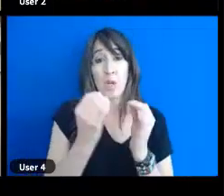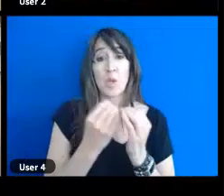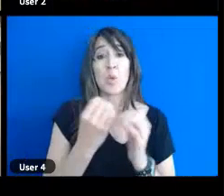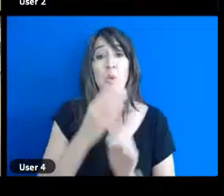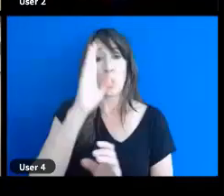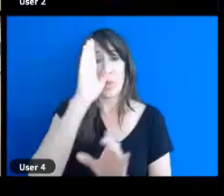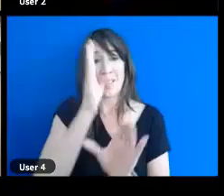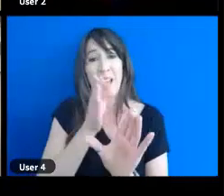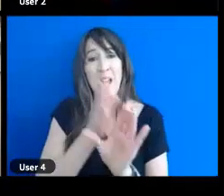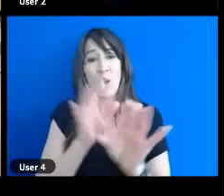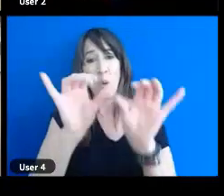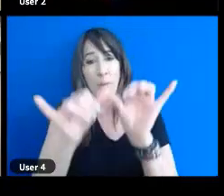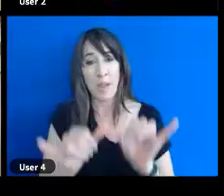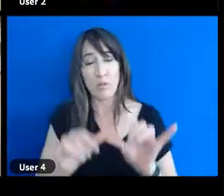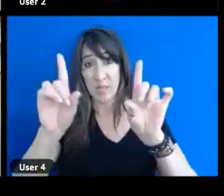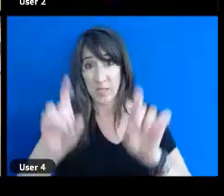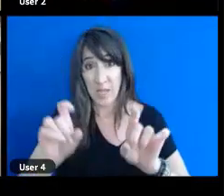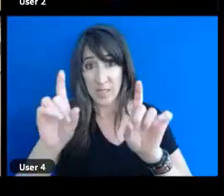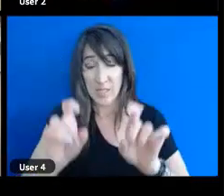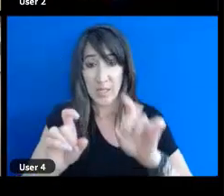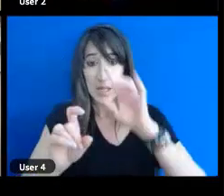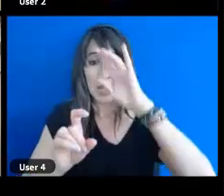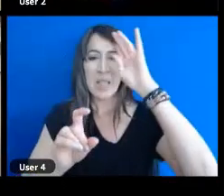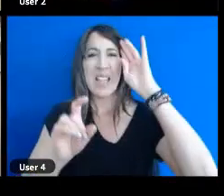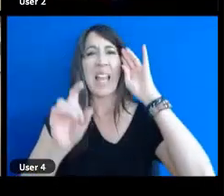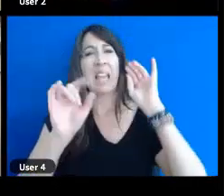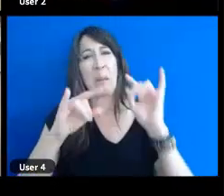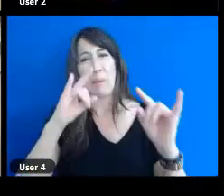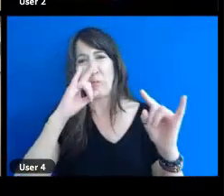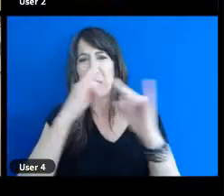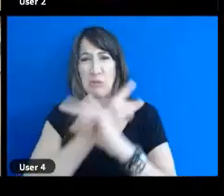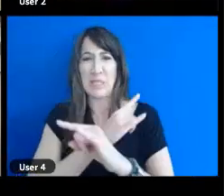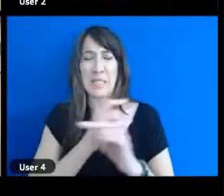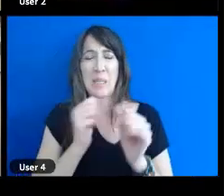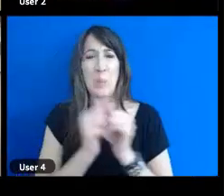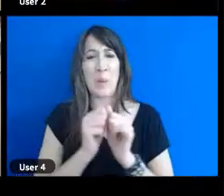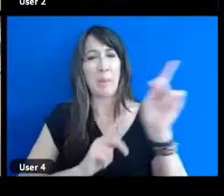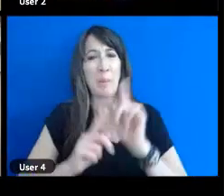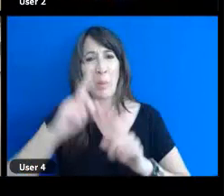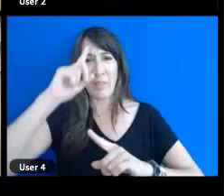Yeah, personality assessments also. Some organizations use psychometric testing.